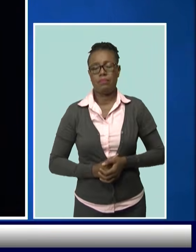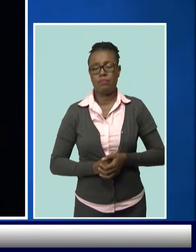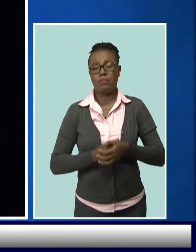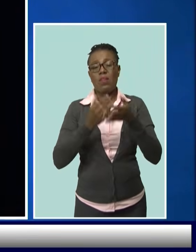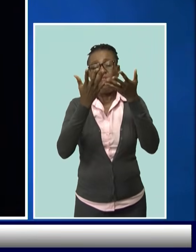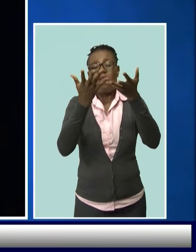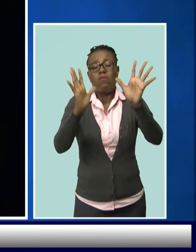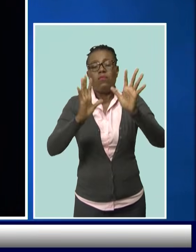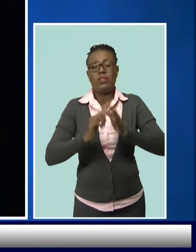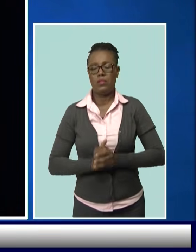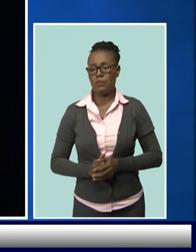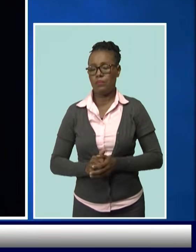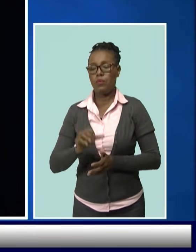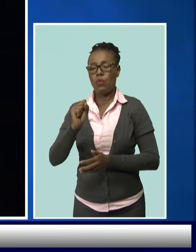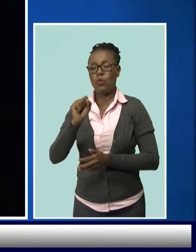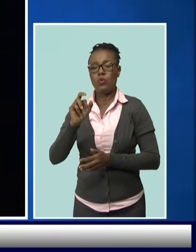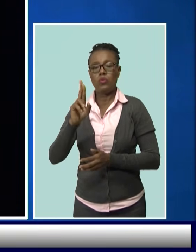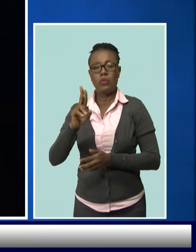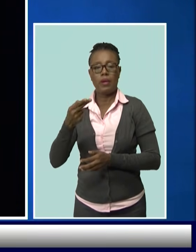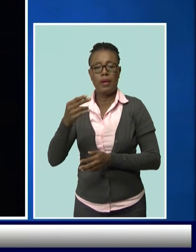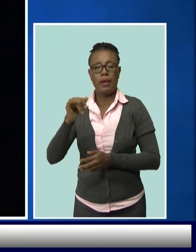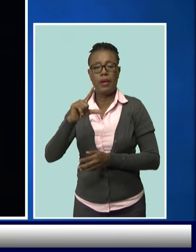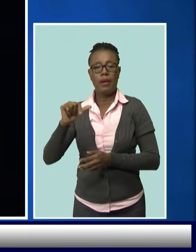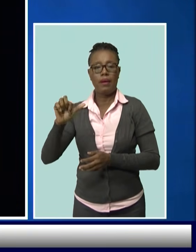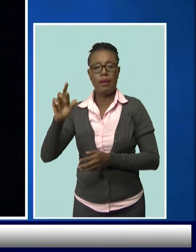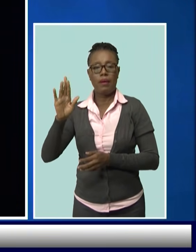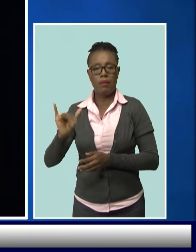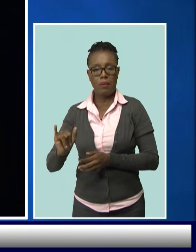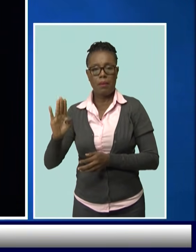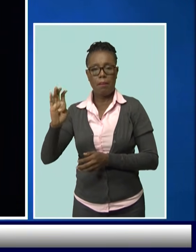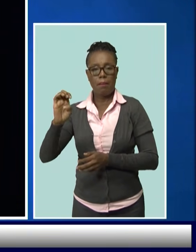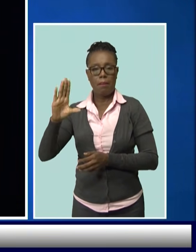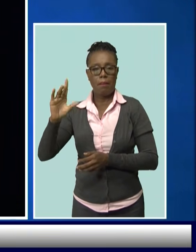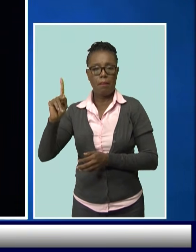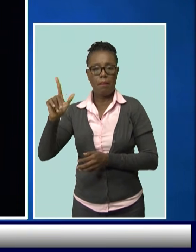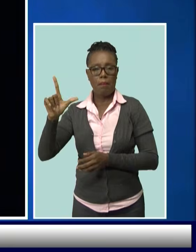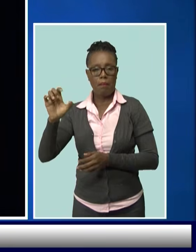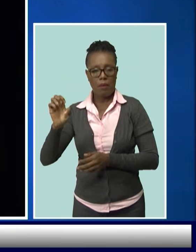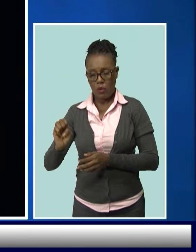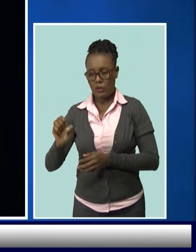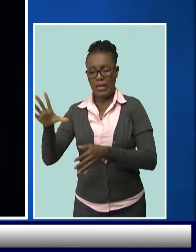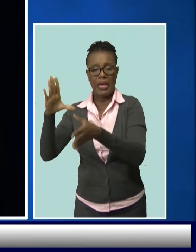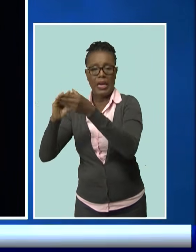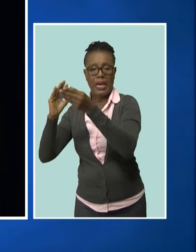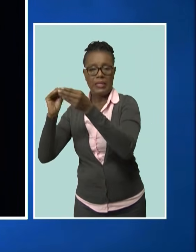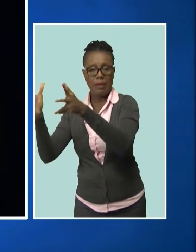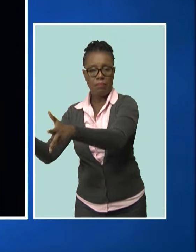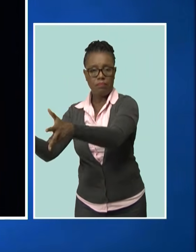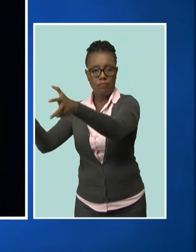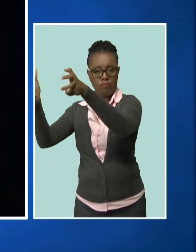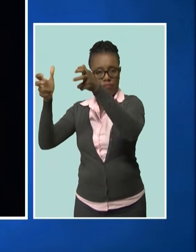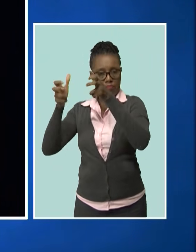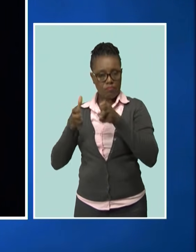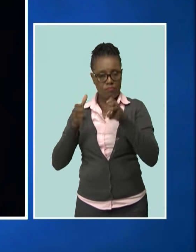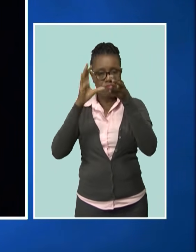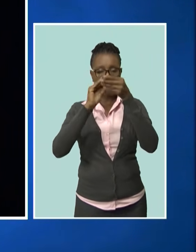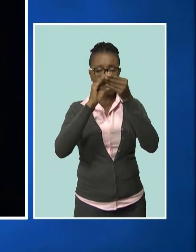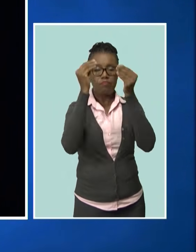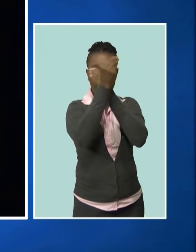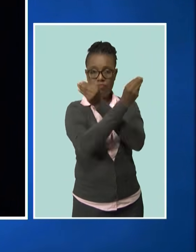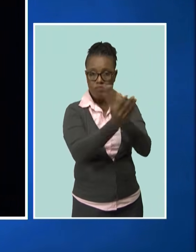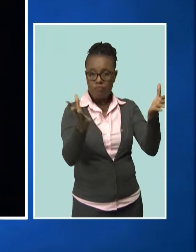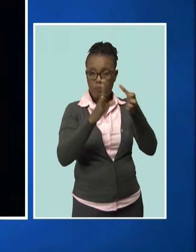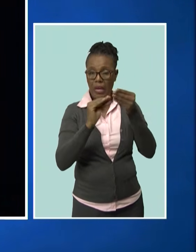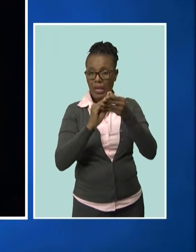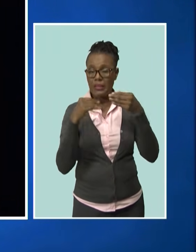quote from Sir Hilary Beckles, Vice Chancellor and Chairman of Board of Trustees at the University of West Indies. We